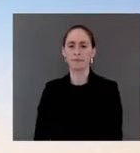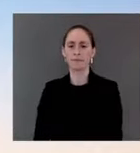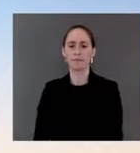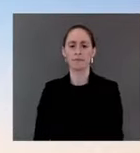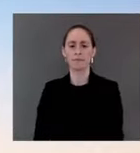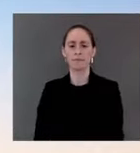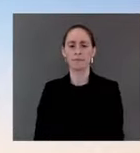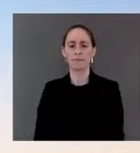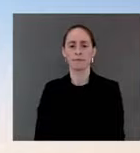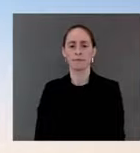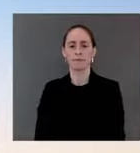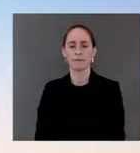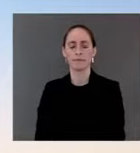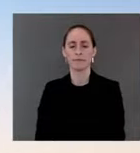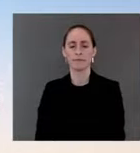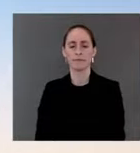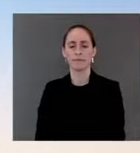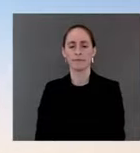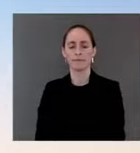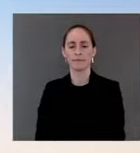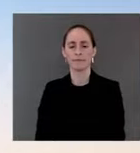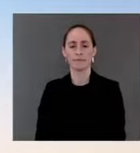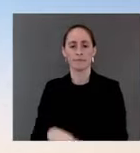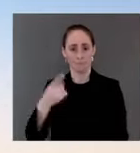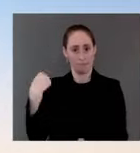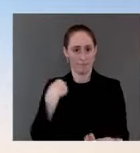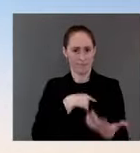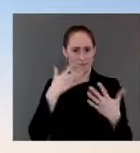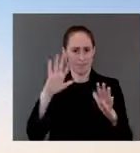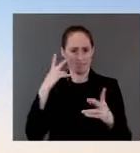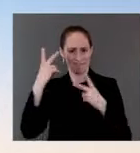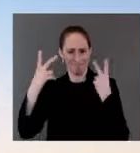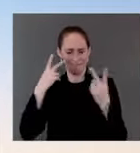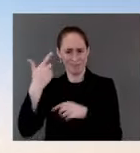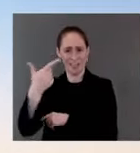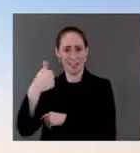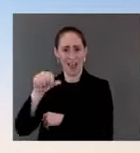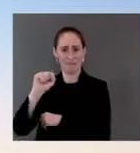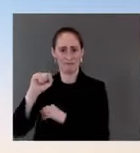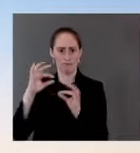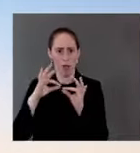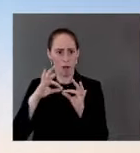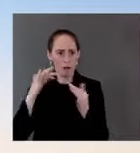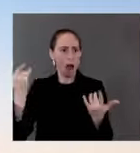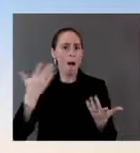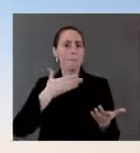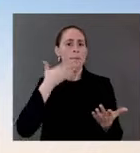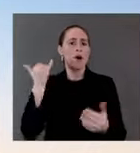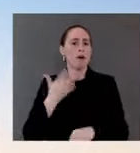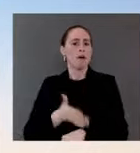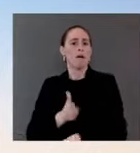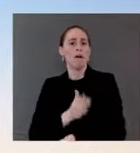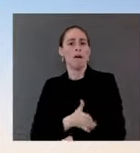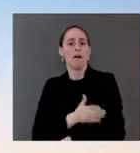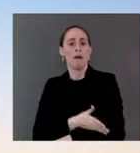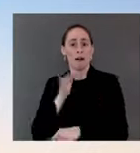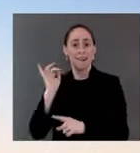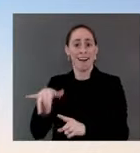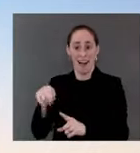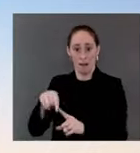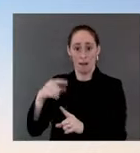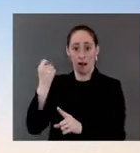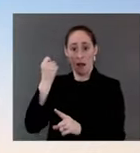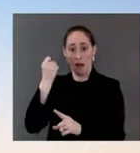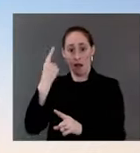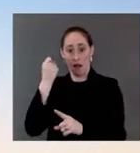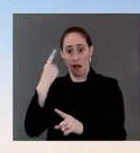gas prices are coming down from their peak, and this obviously is not captured in the data, since the data was through the course of November. So